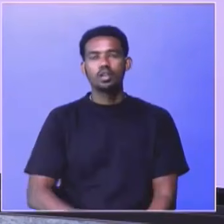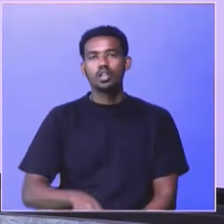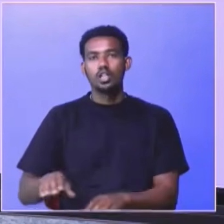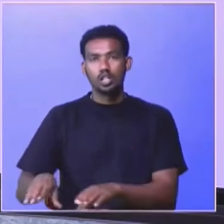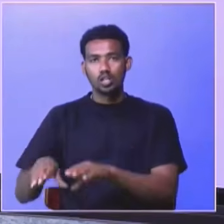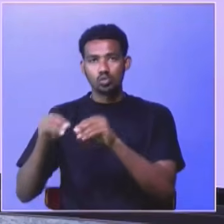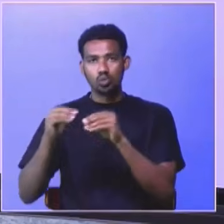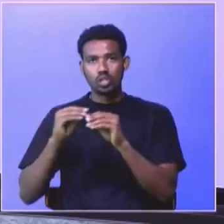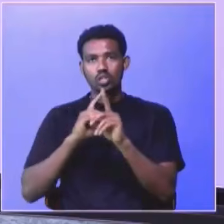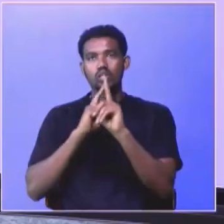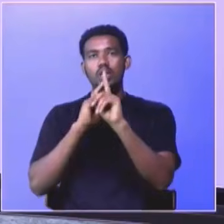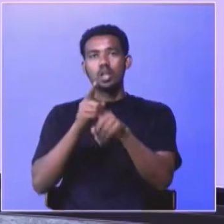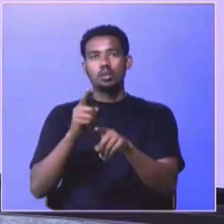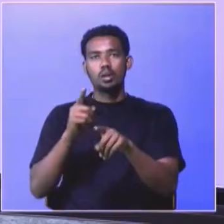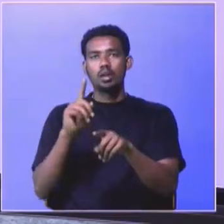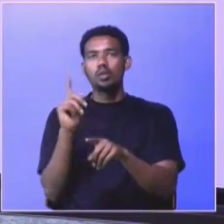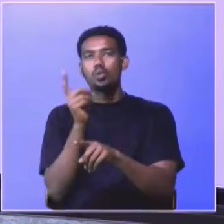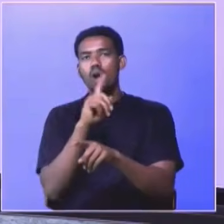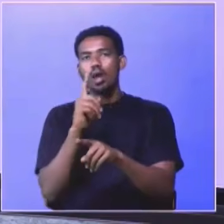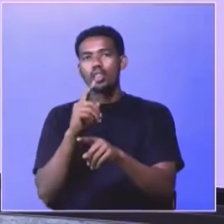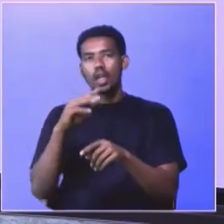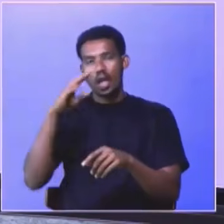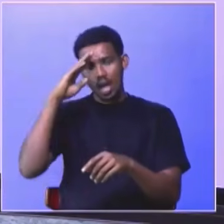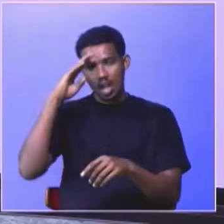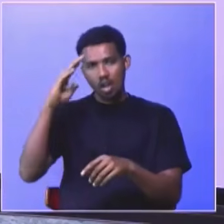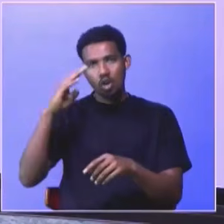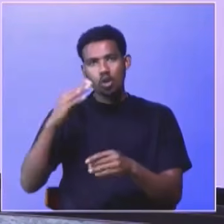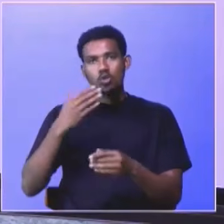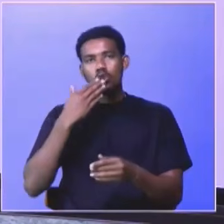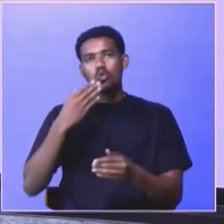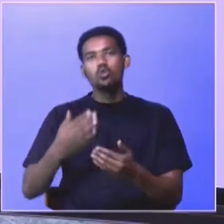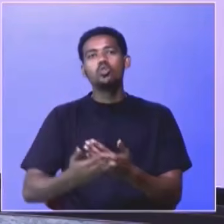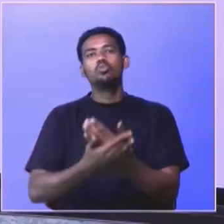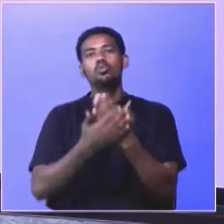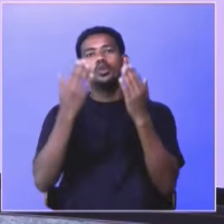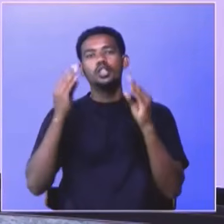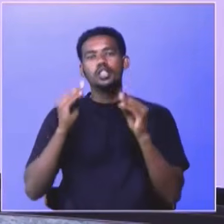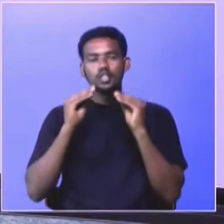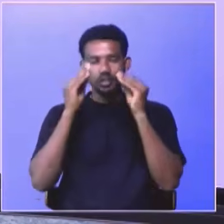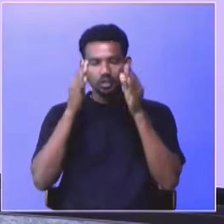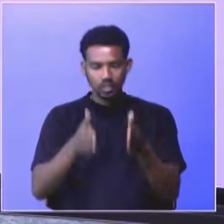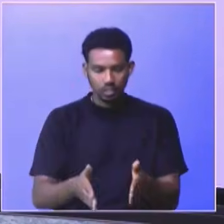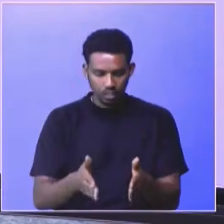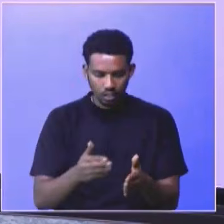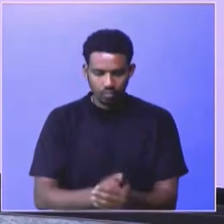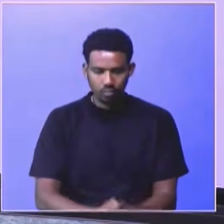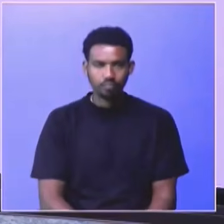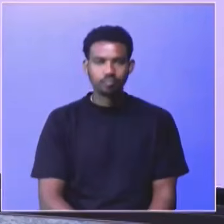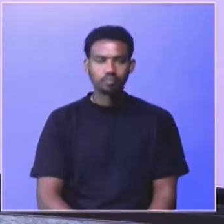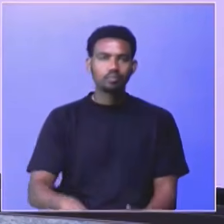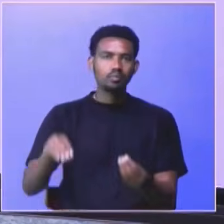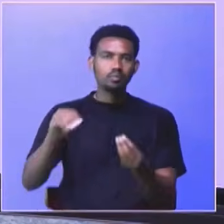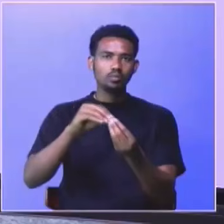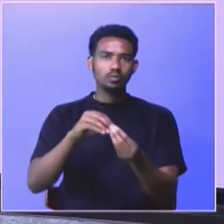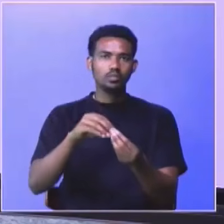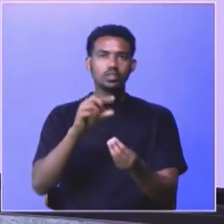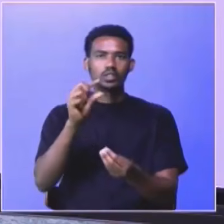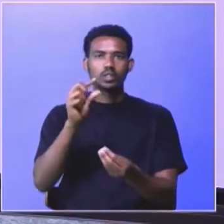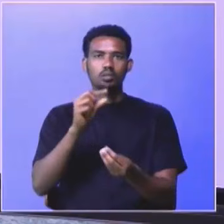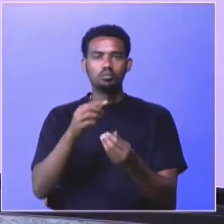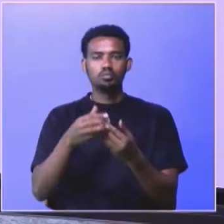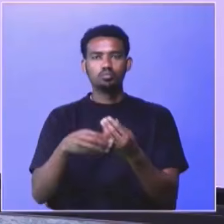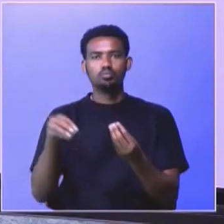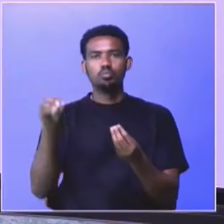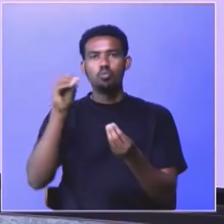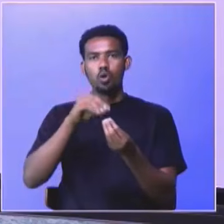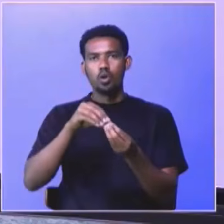reply by saying, hello, good morning, teacher. Let me add some more example. So,